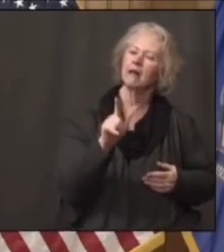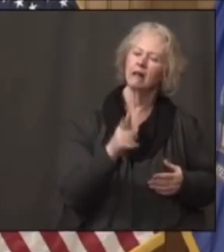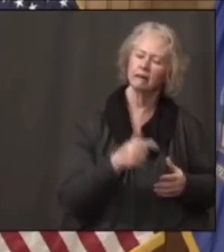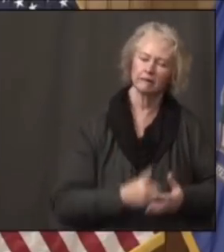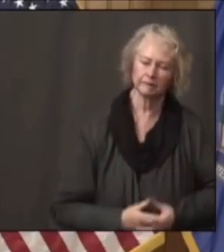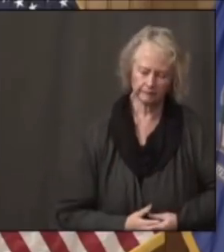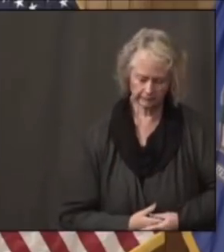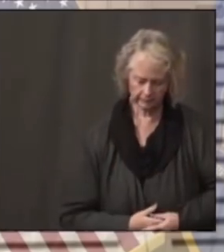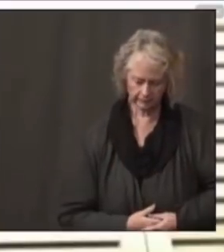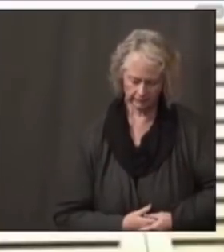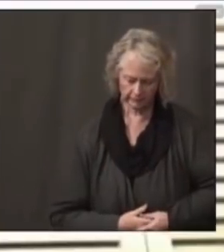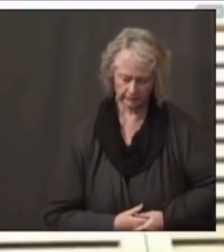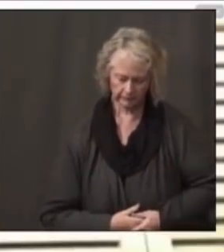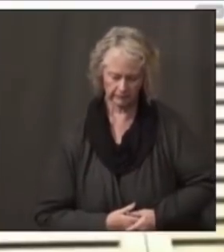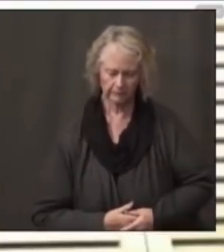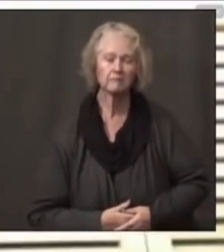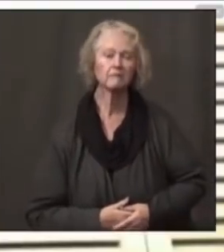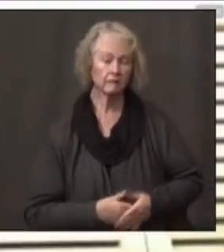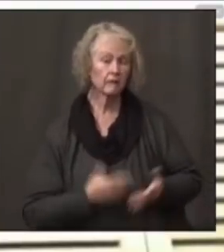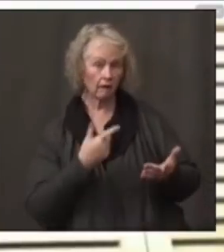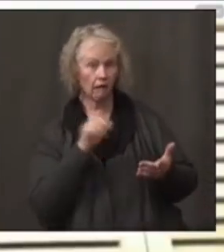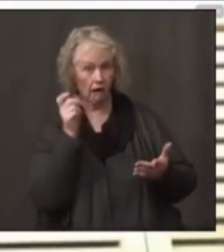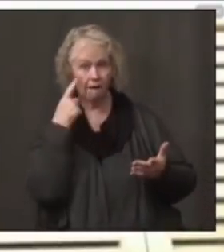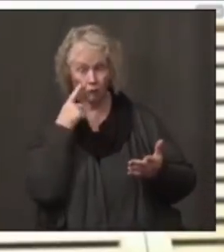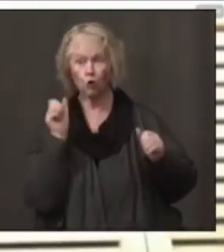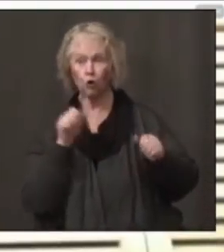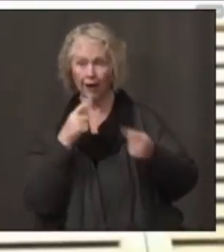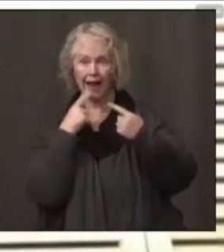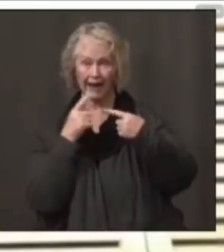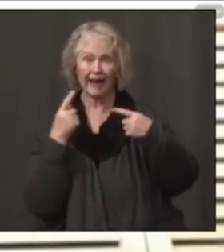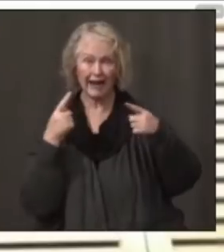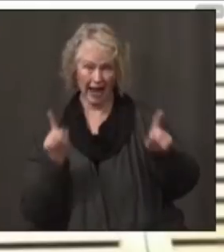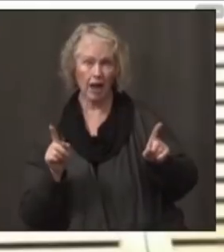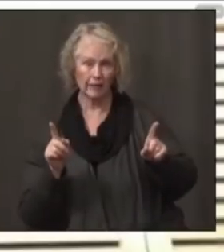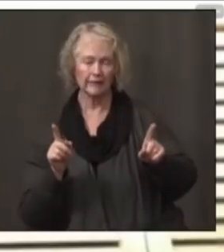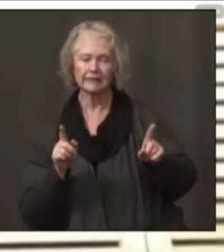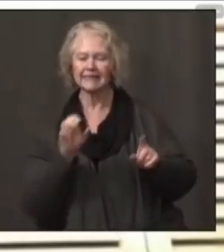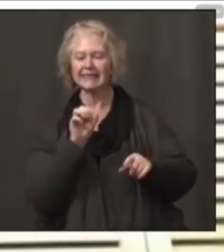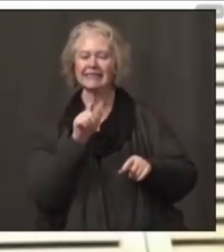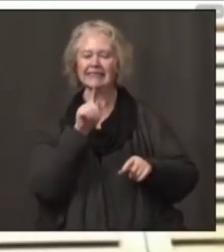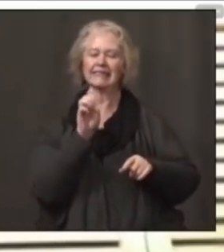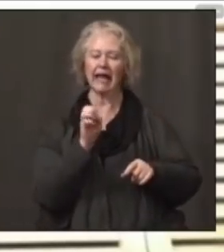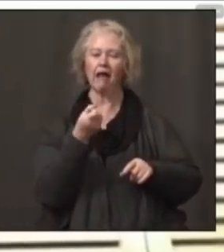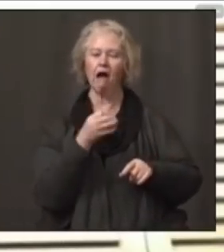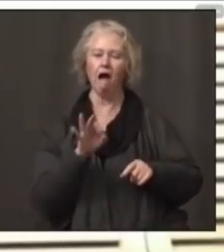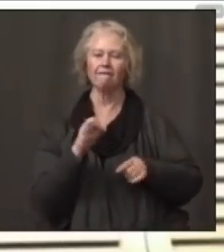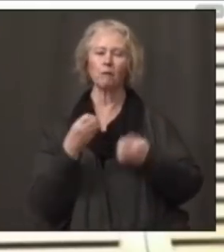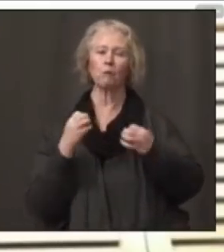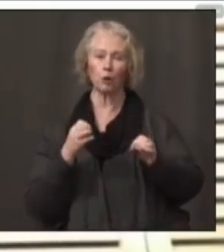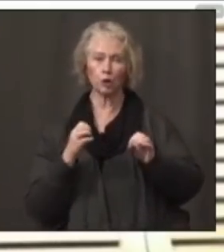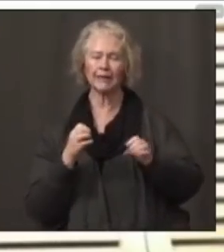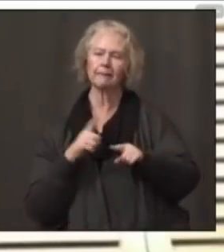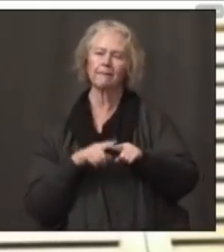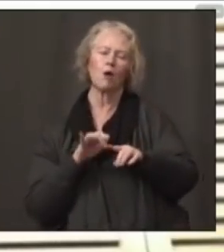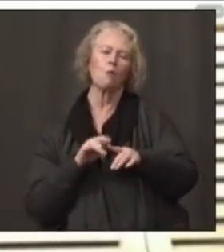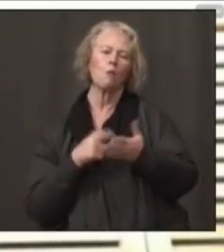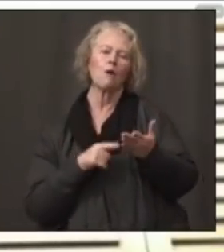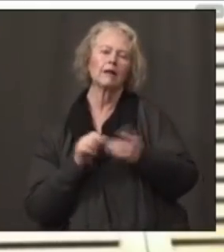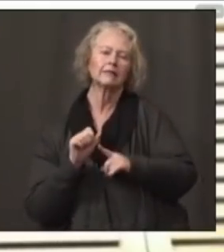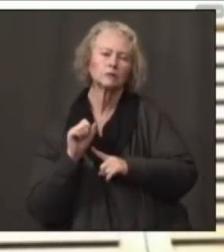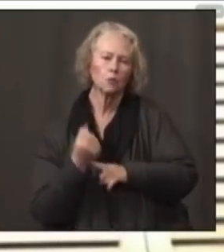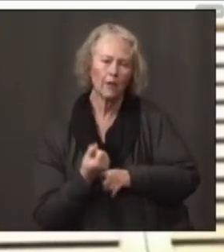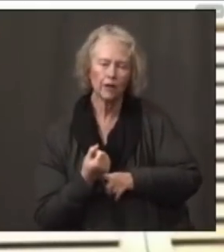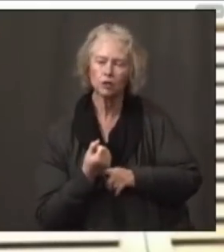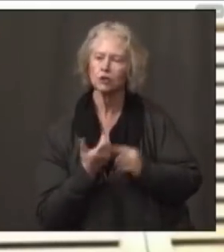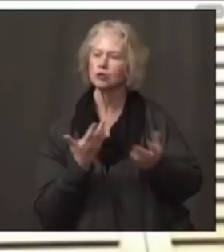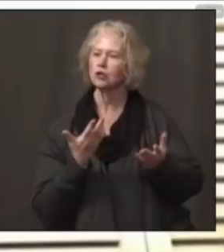Sure, Governor. The governor can declare a state of emergency depending upon the conditions in the state. That will give him enormous